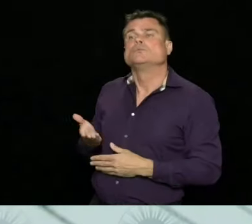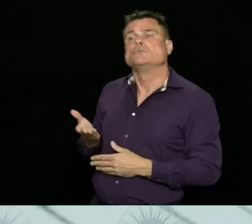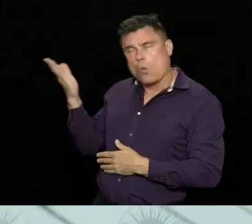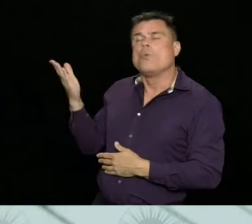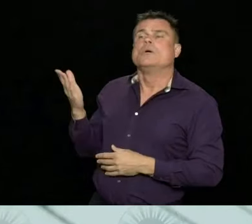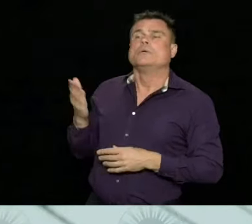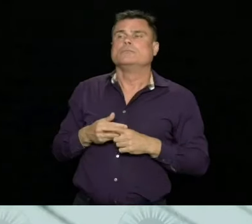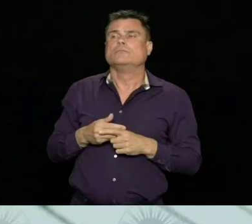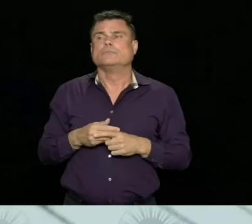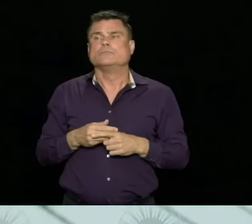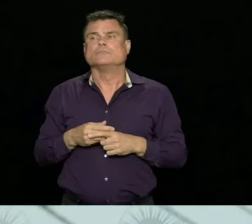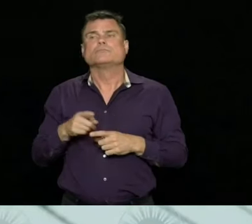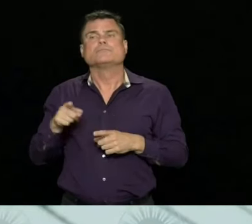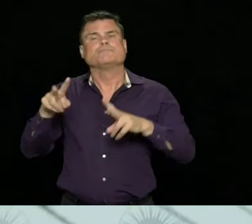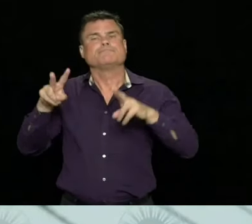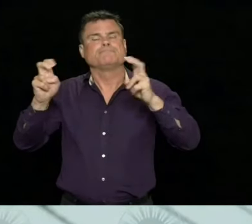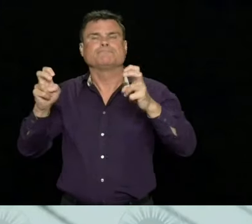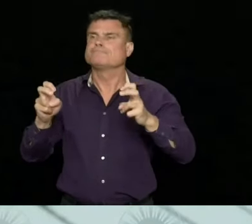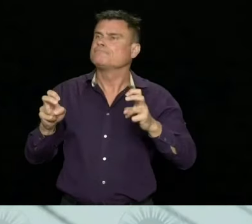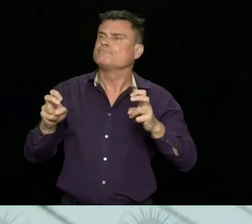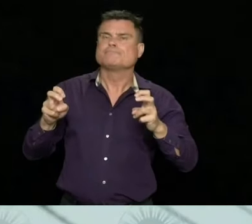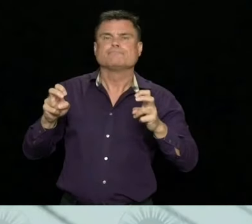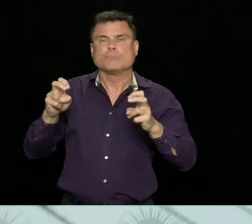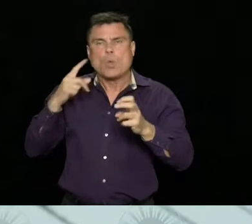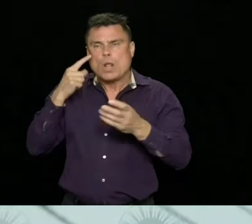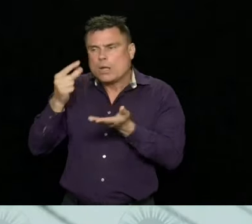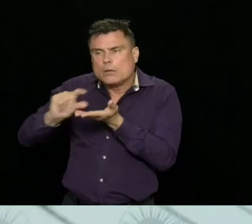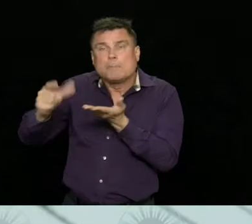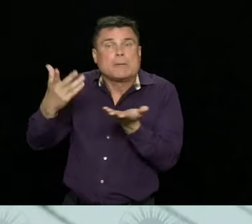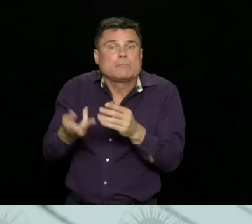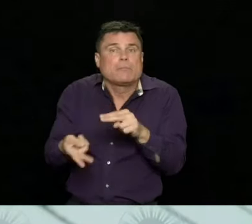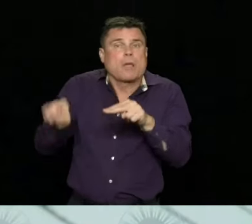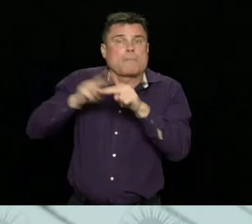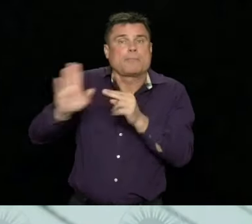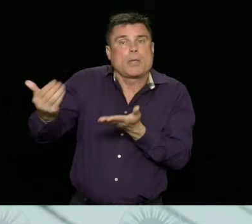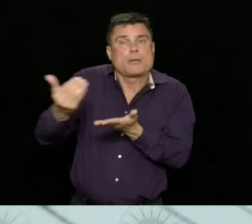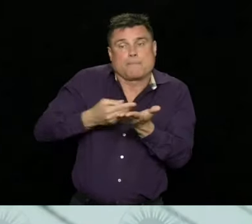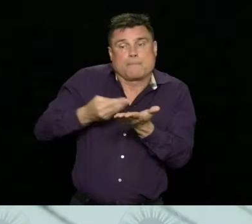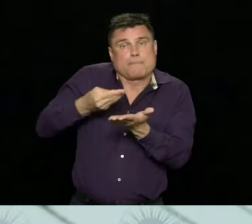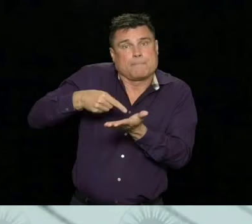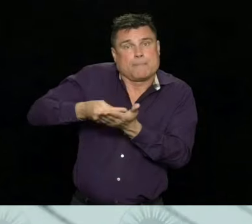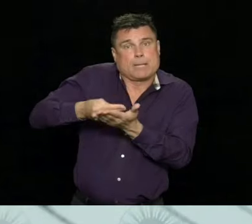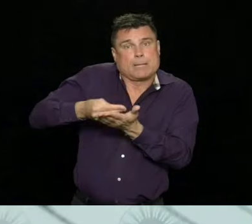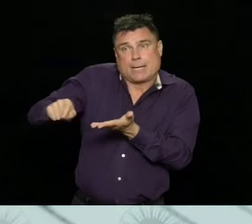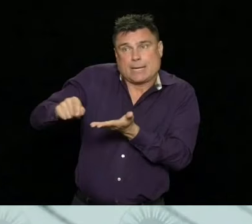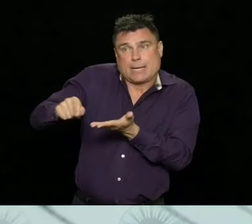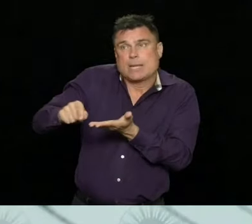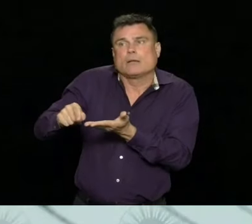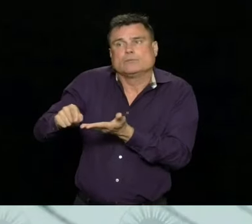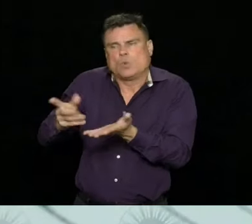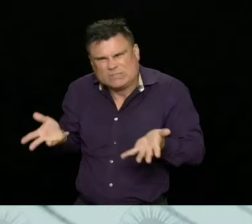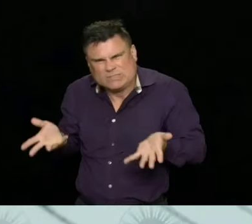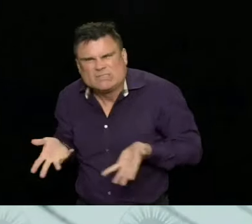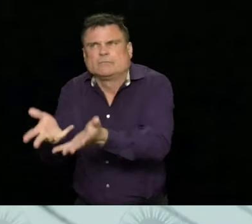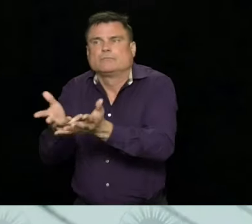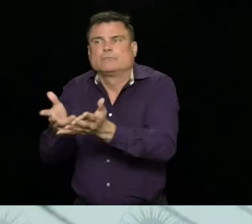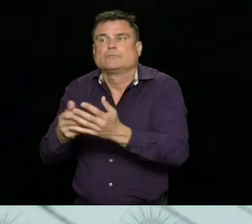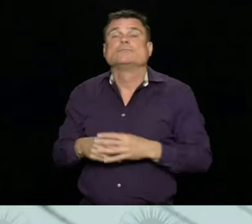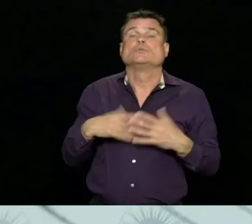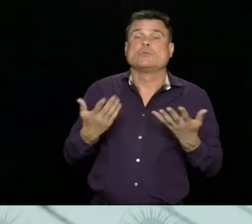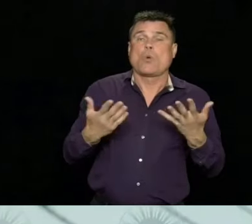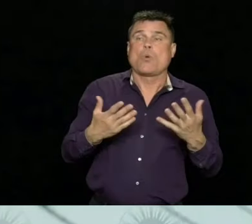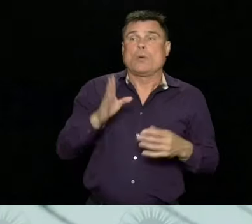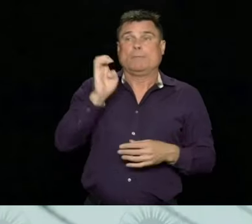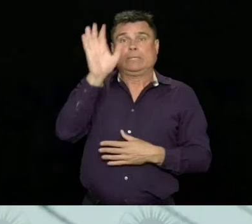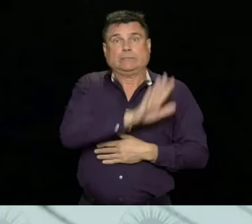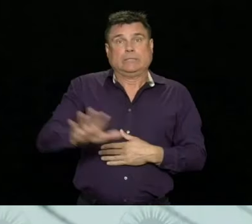enumeration. And but certainly we as a province has worked very closely to uplift those